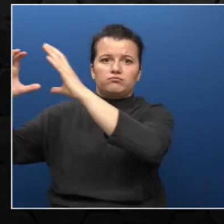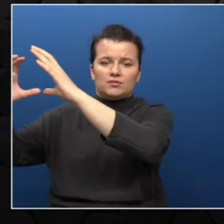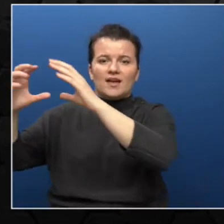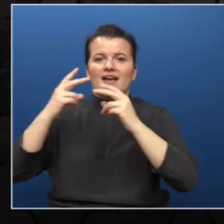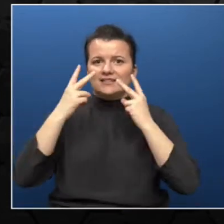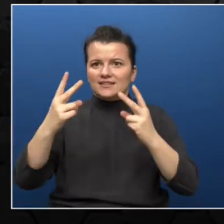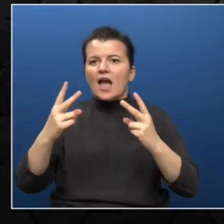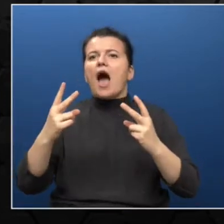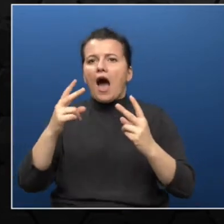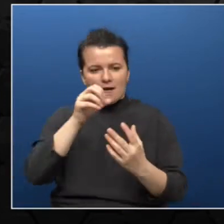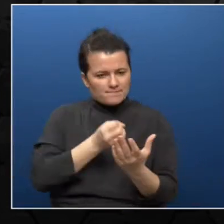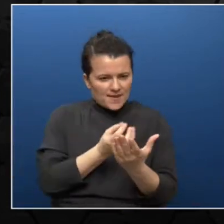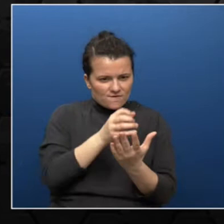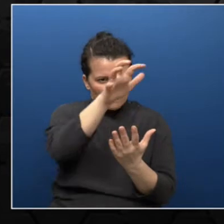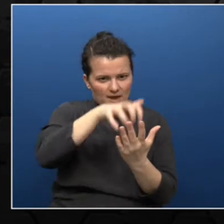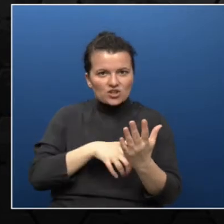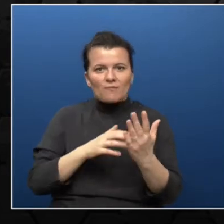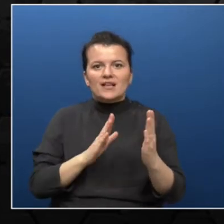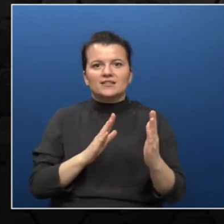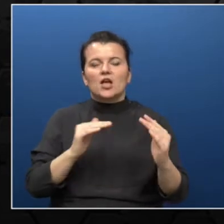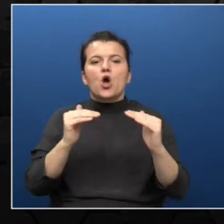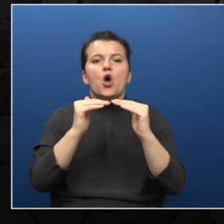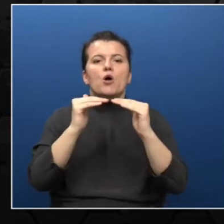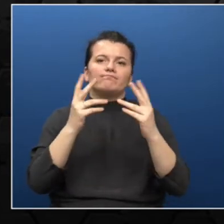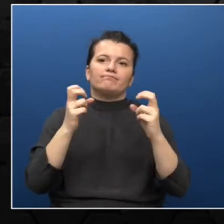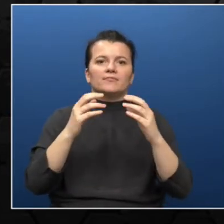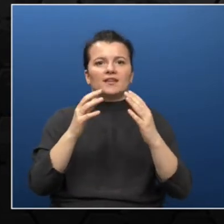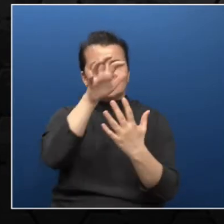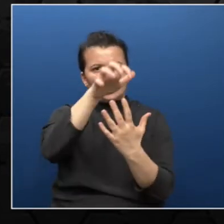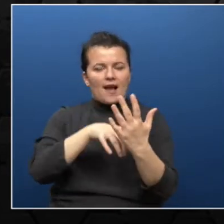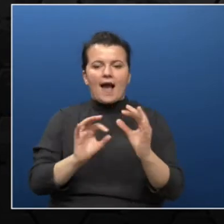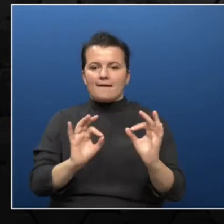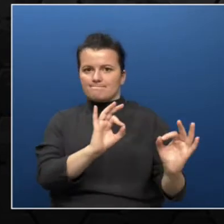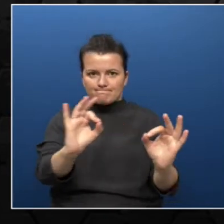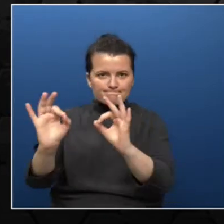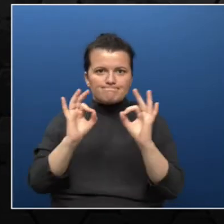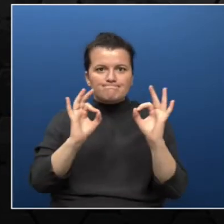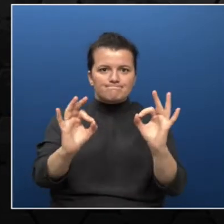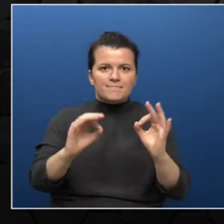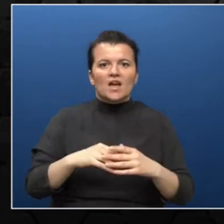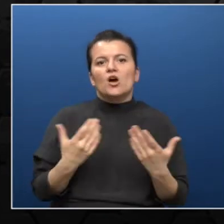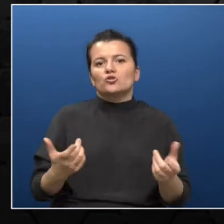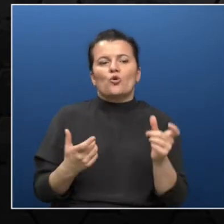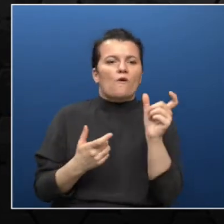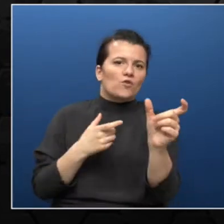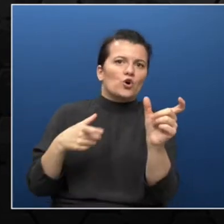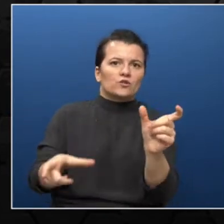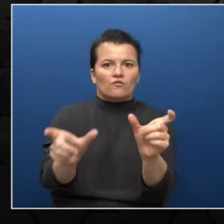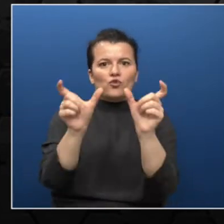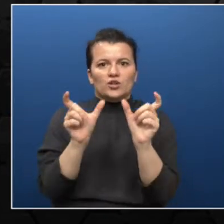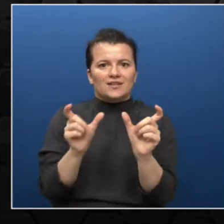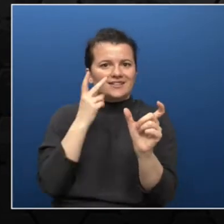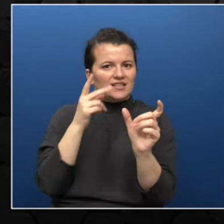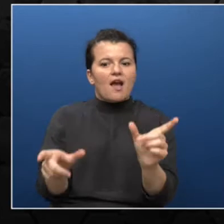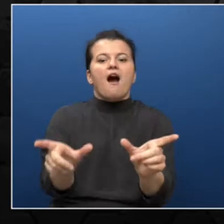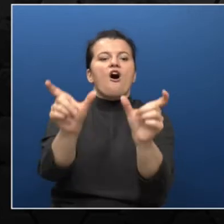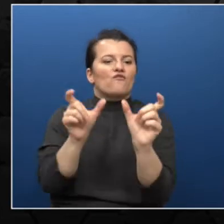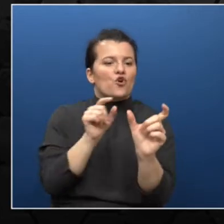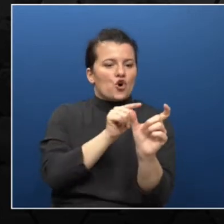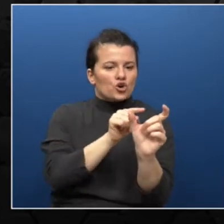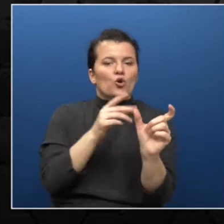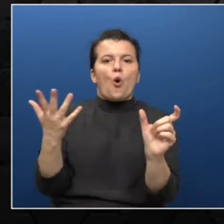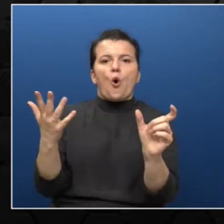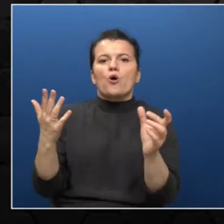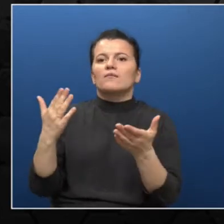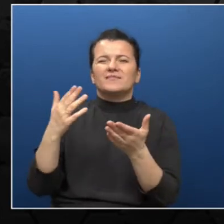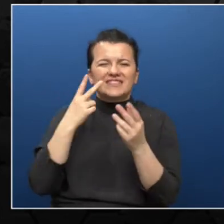is we are checking the words, and then we are checking if it's the filtered word or a clean word. So we need to check the words again.